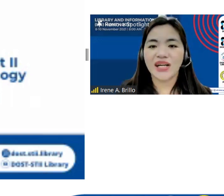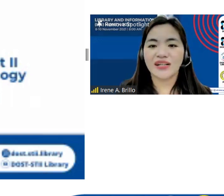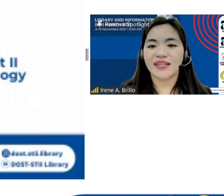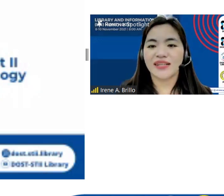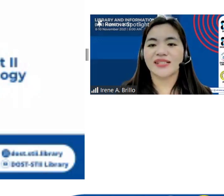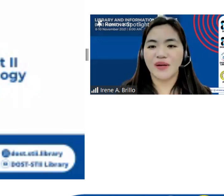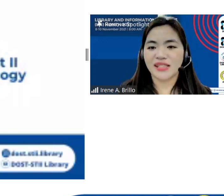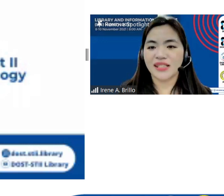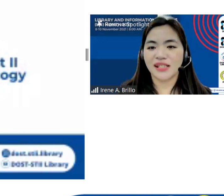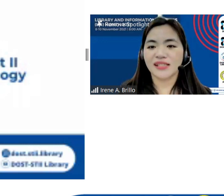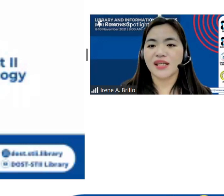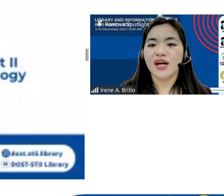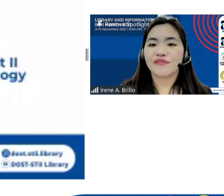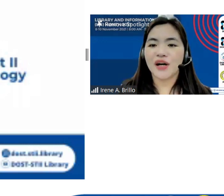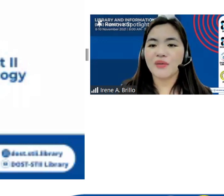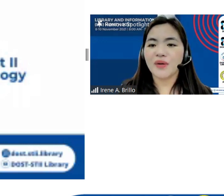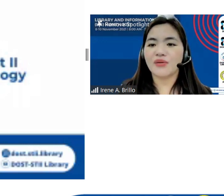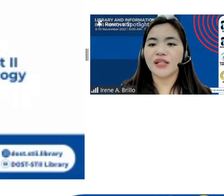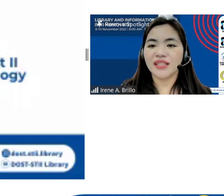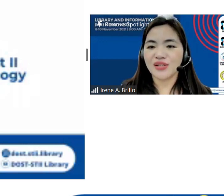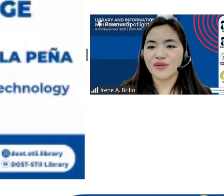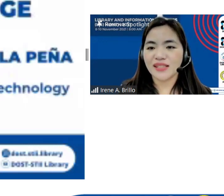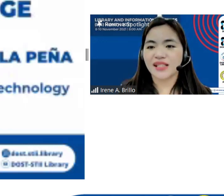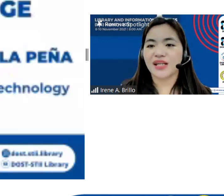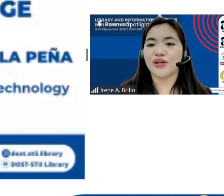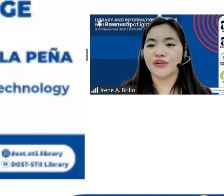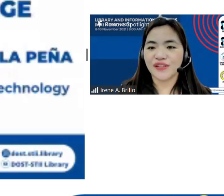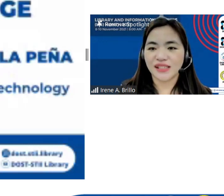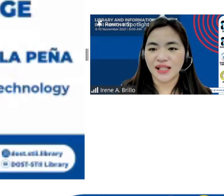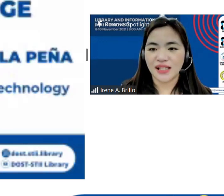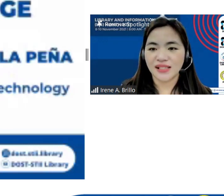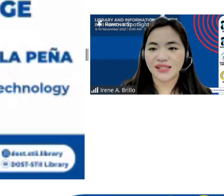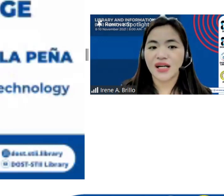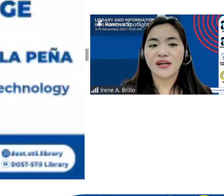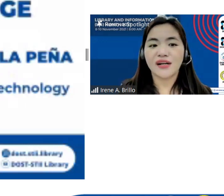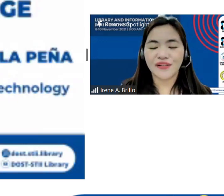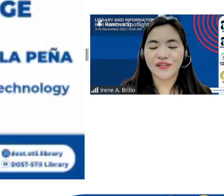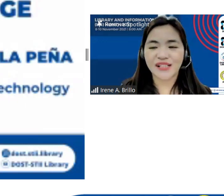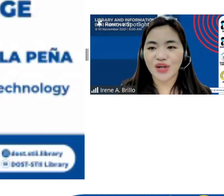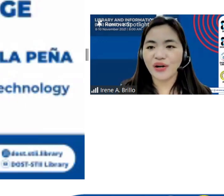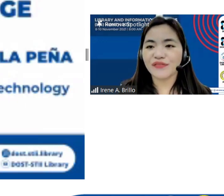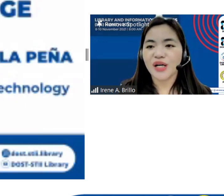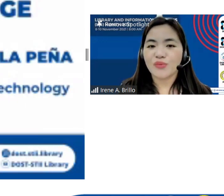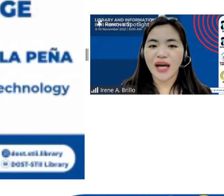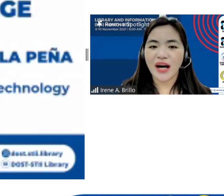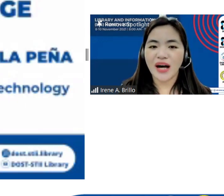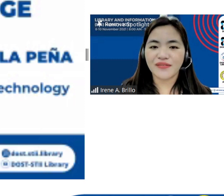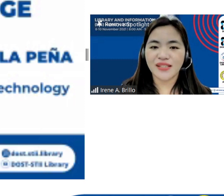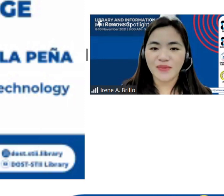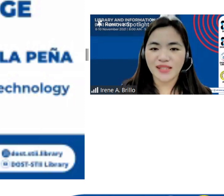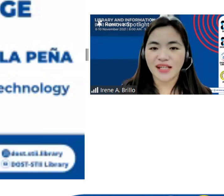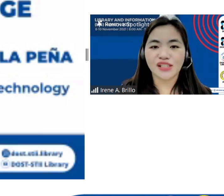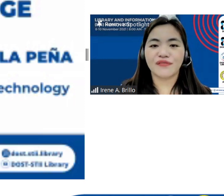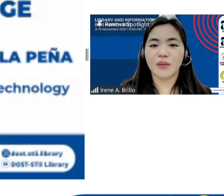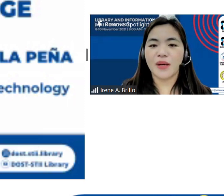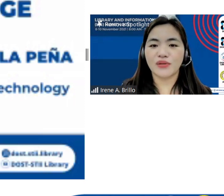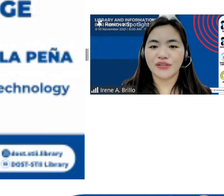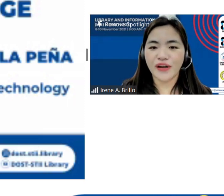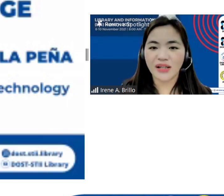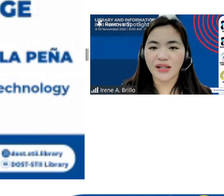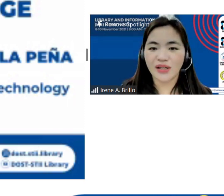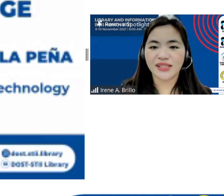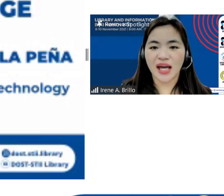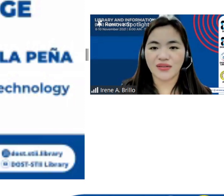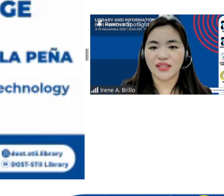us hear these messages from our DOST officials. First off, we have this message from our